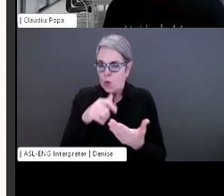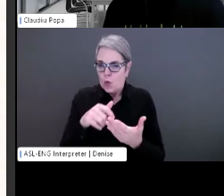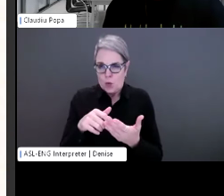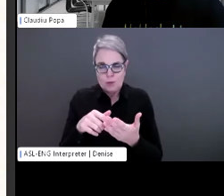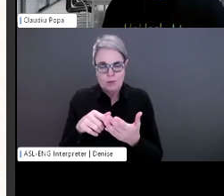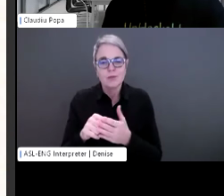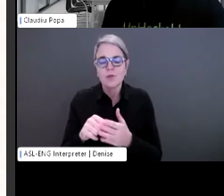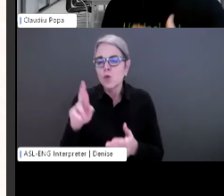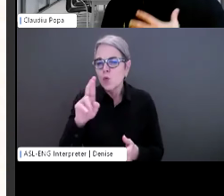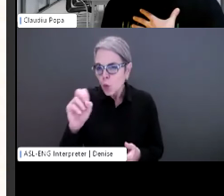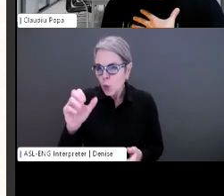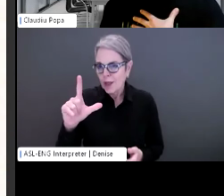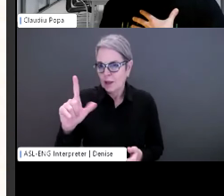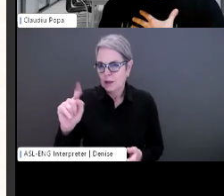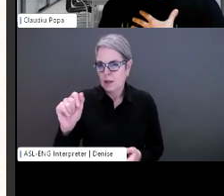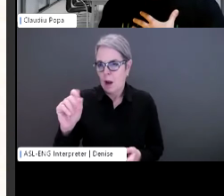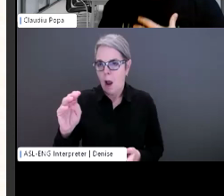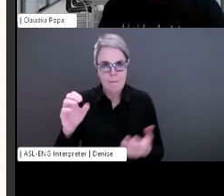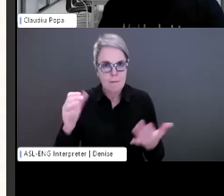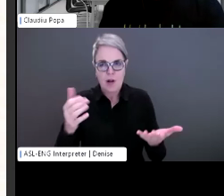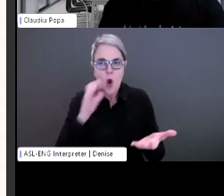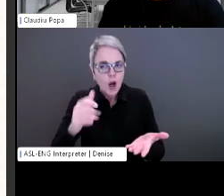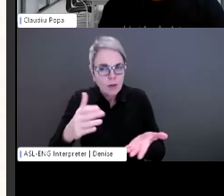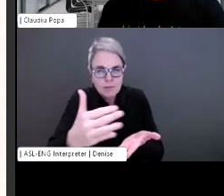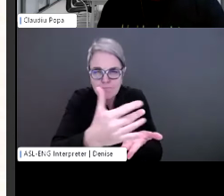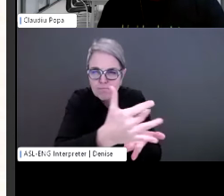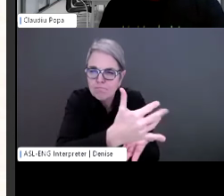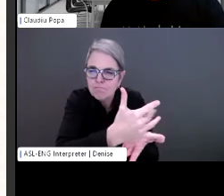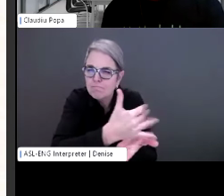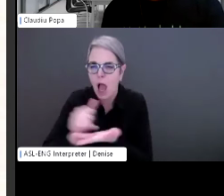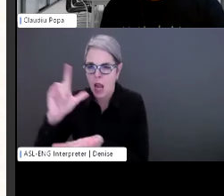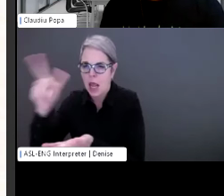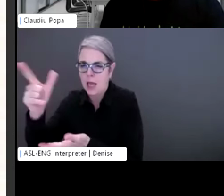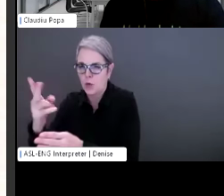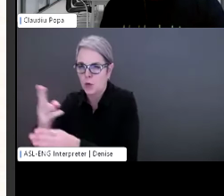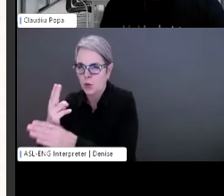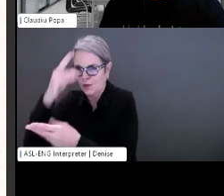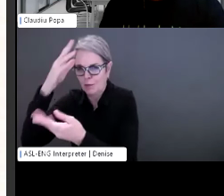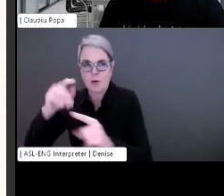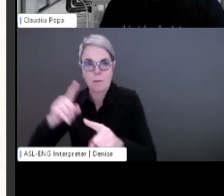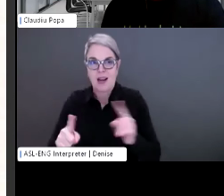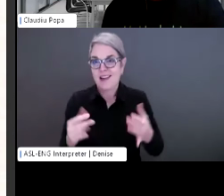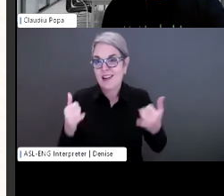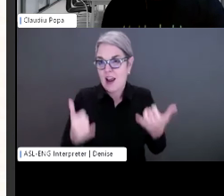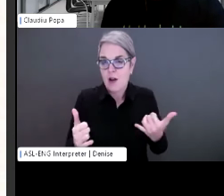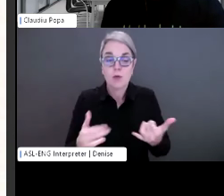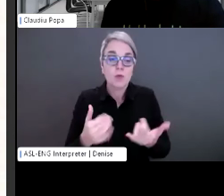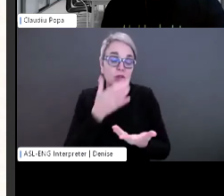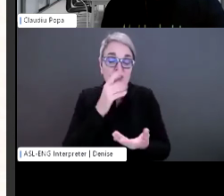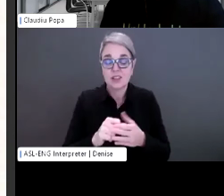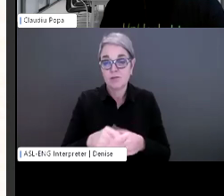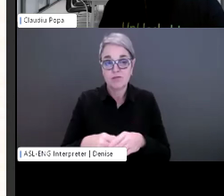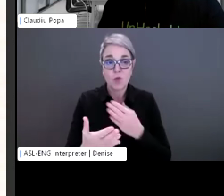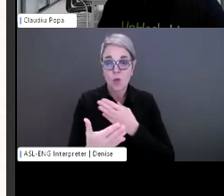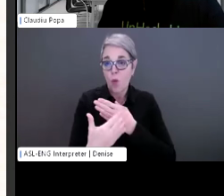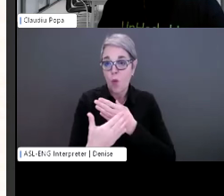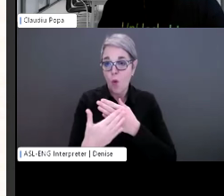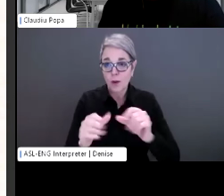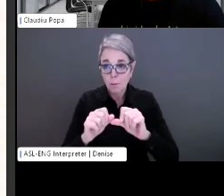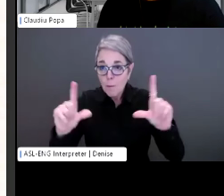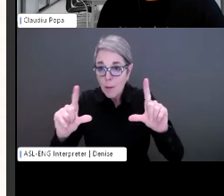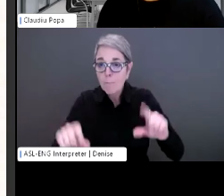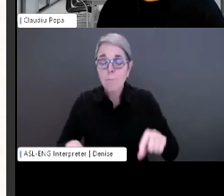going to, well, I, as a scammer, will want as much as possible to have some kind of a